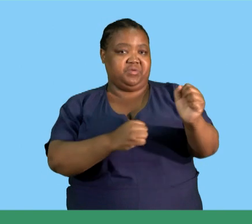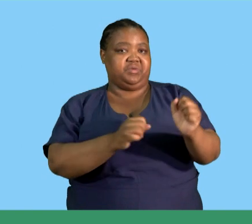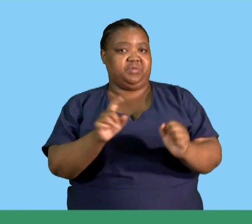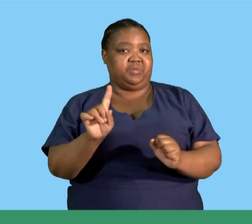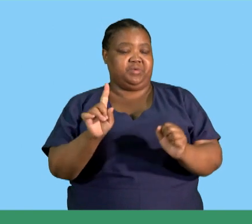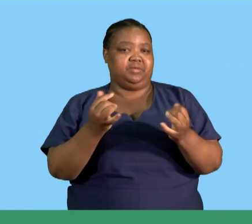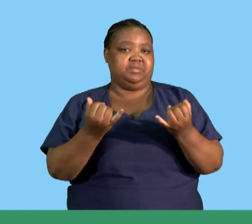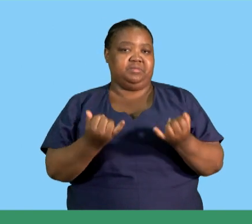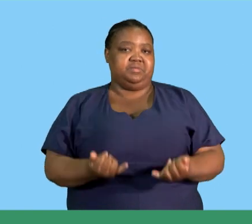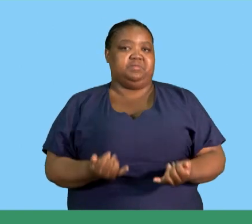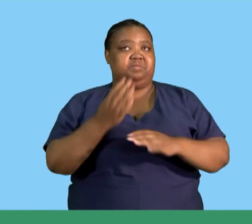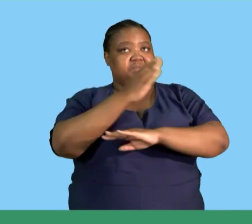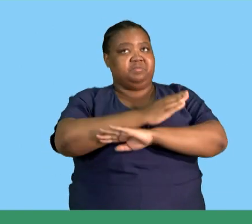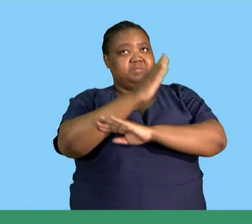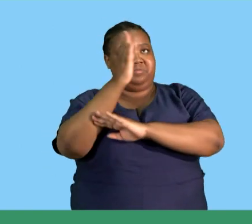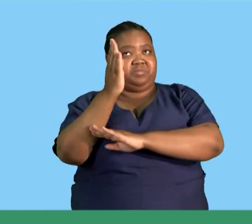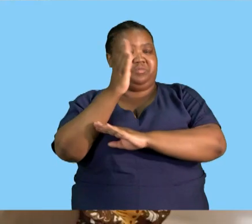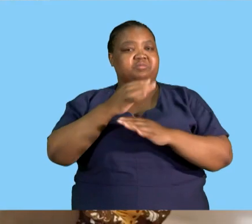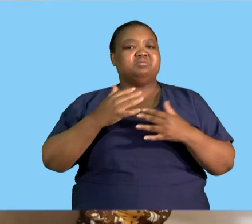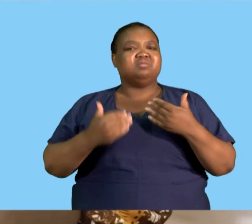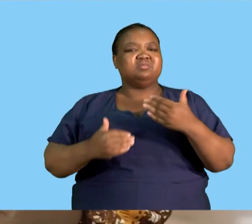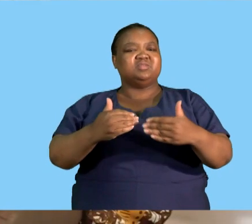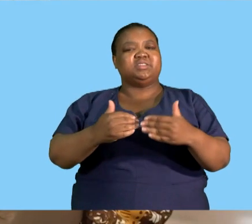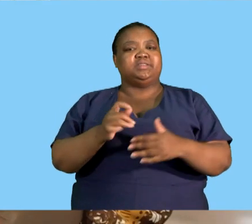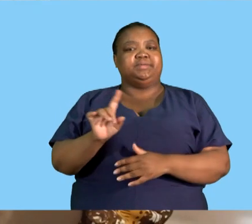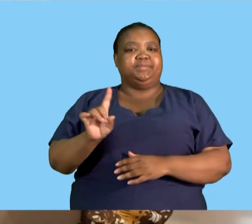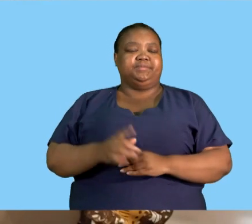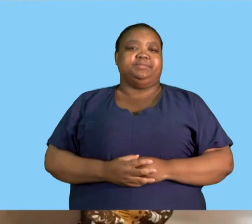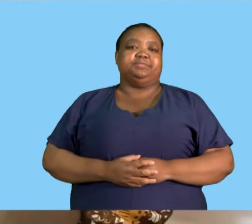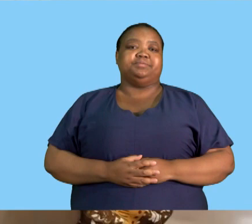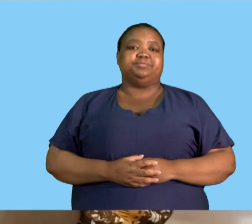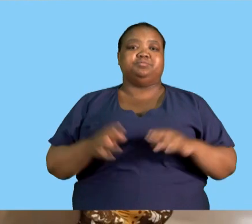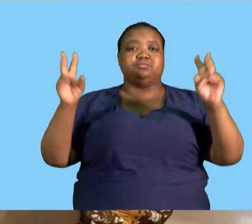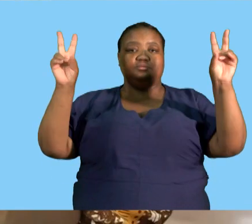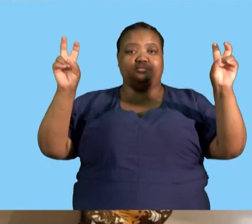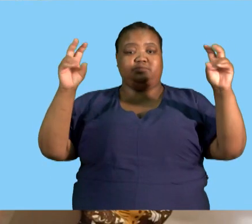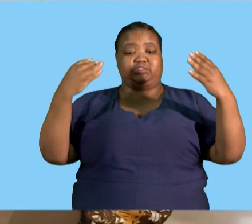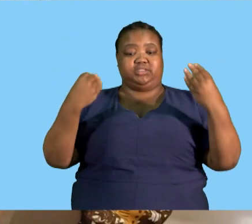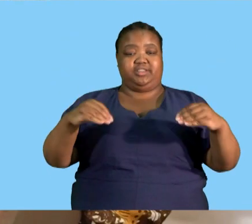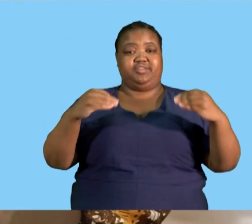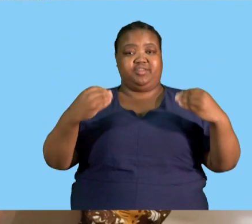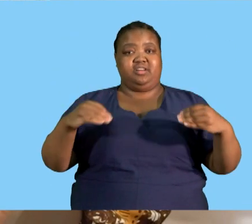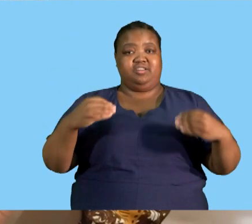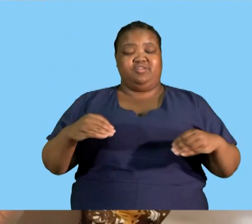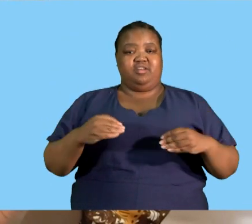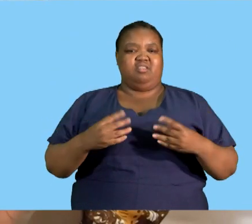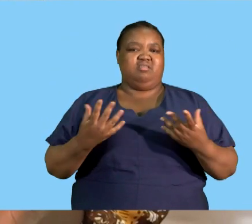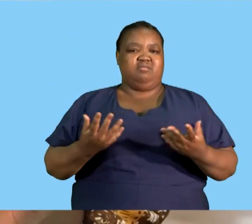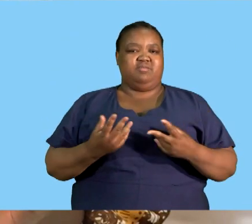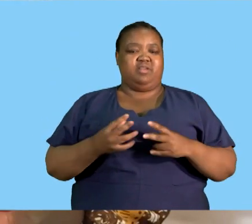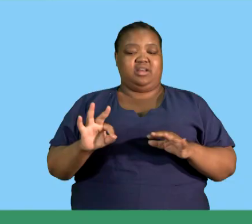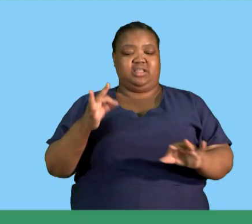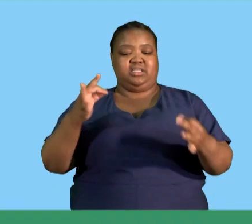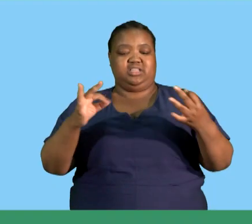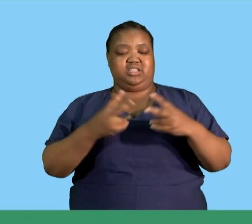Right, so this is the journey that we're going to take throughout this lesson. Right, as mentioned, our topic is industrial analysis